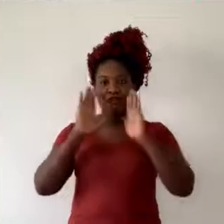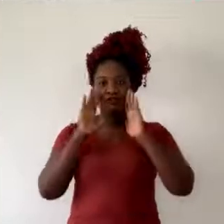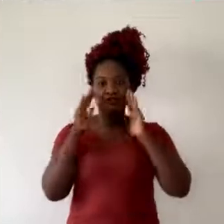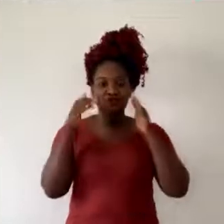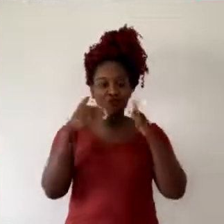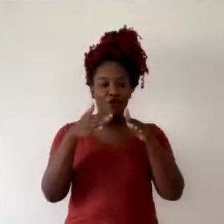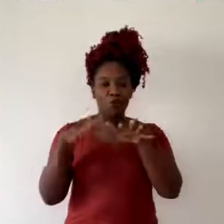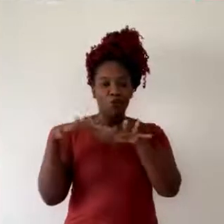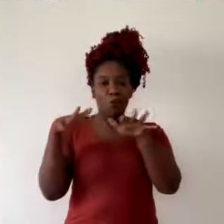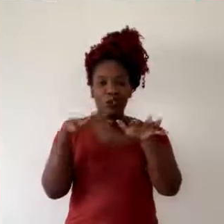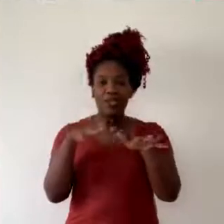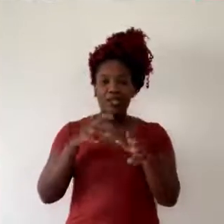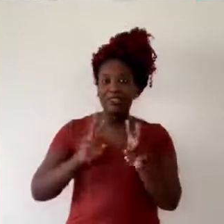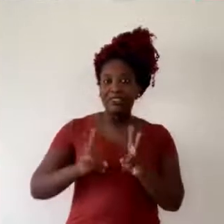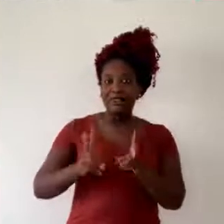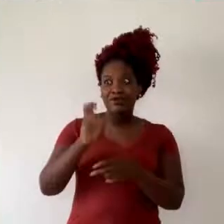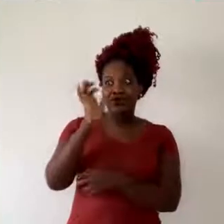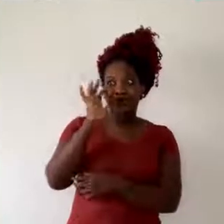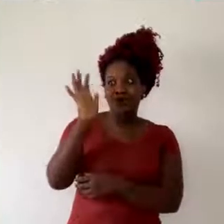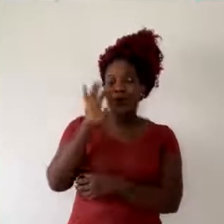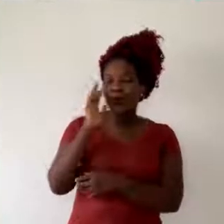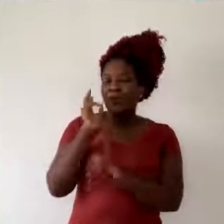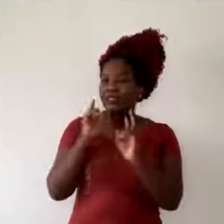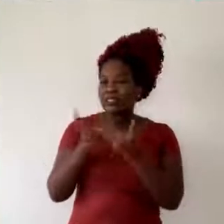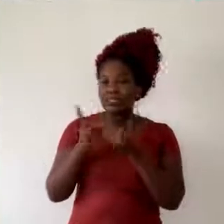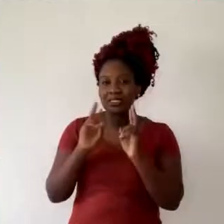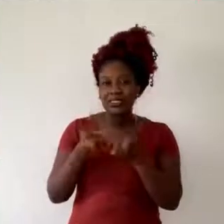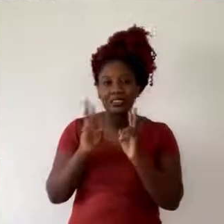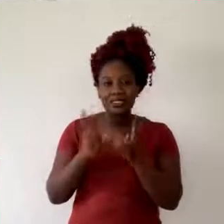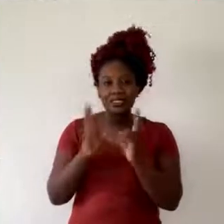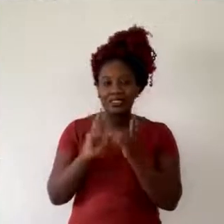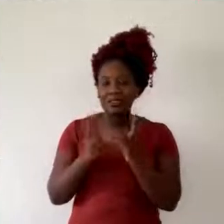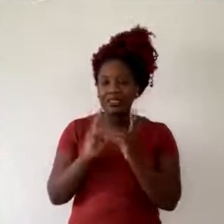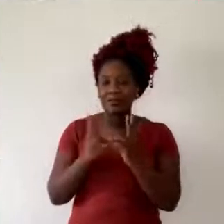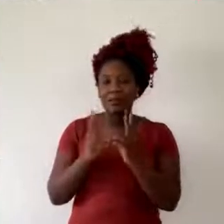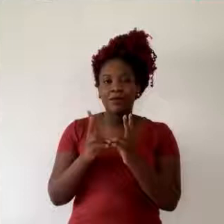Brazil Forum, as I've always followed it